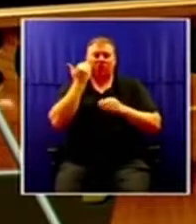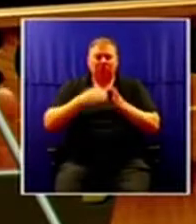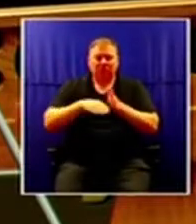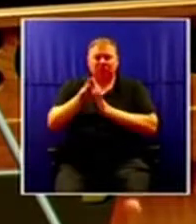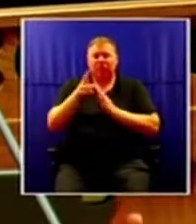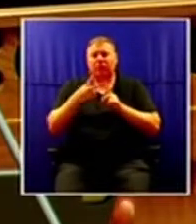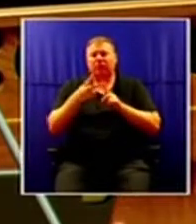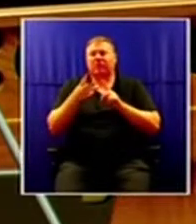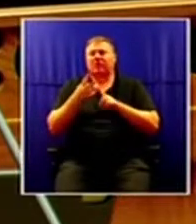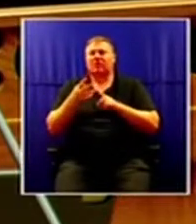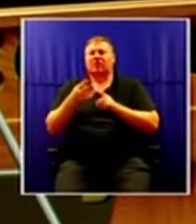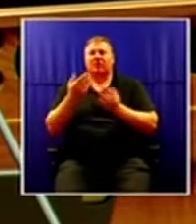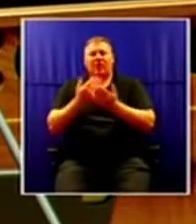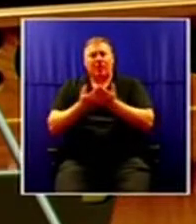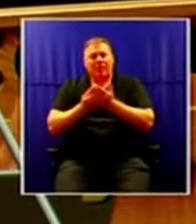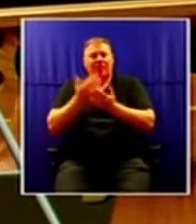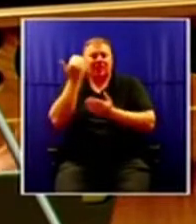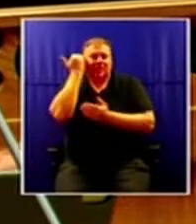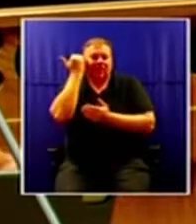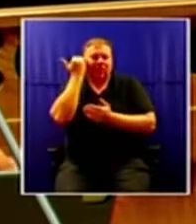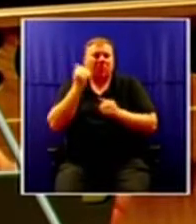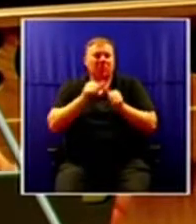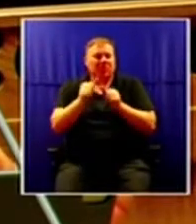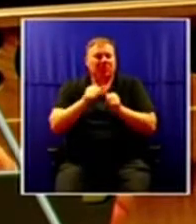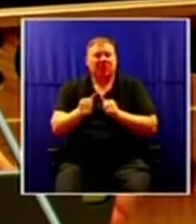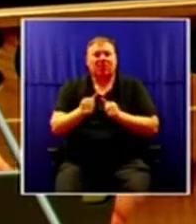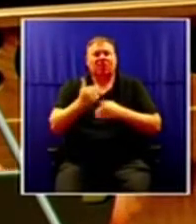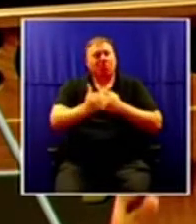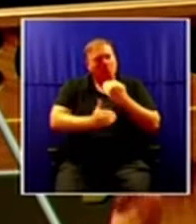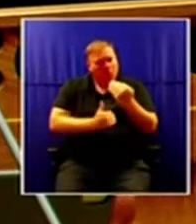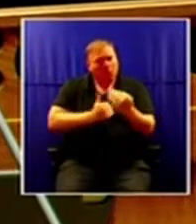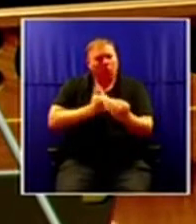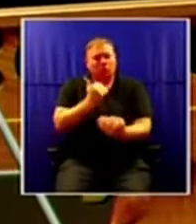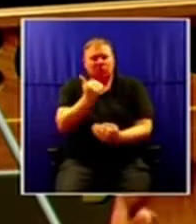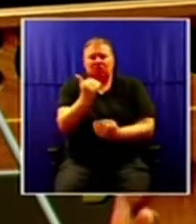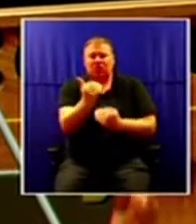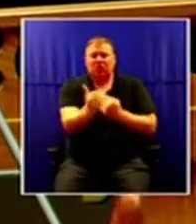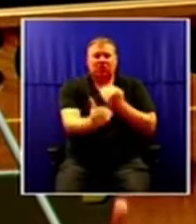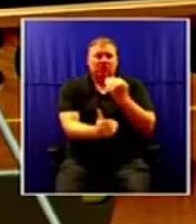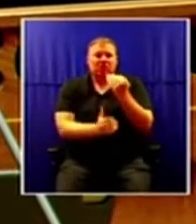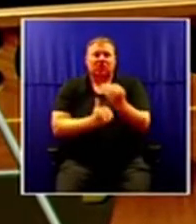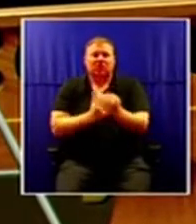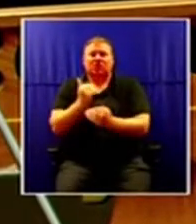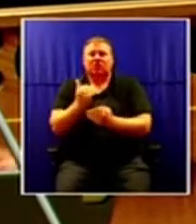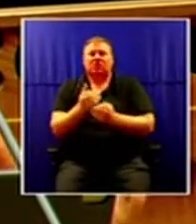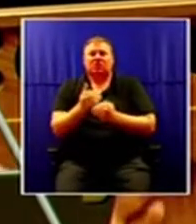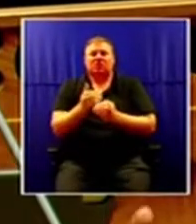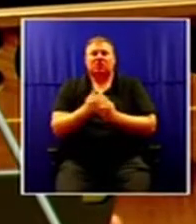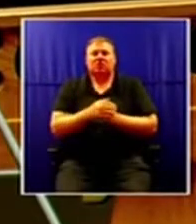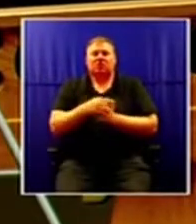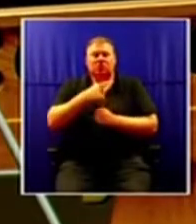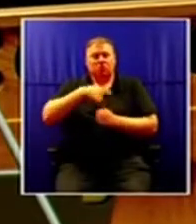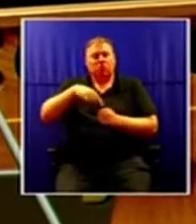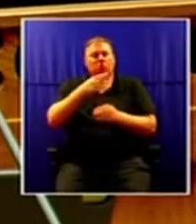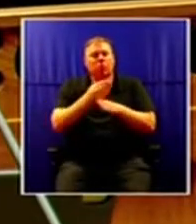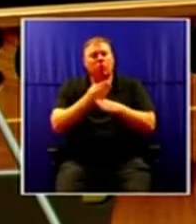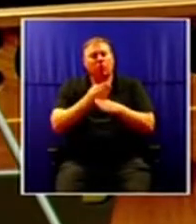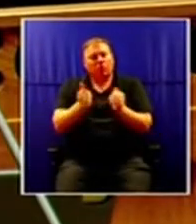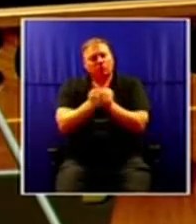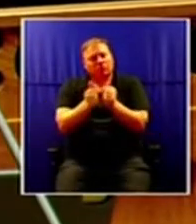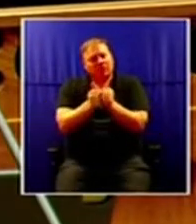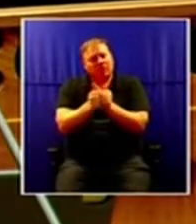state, these are processes that I've often said we all need to work together to